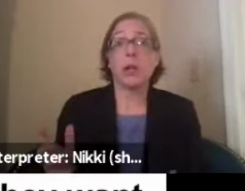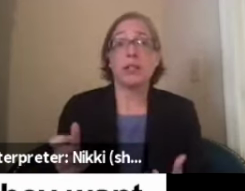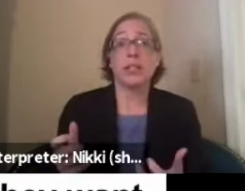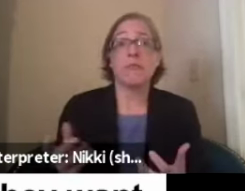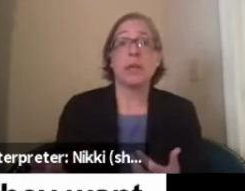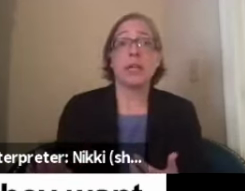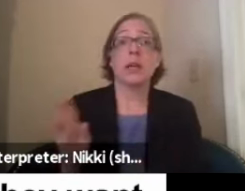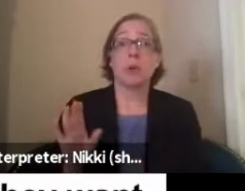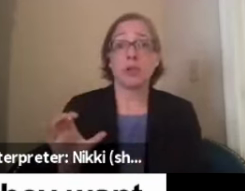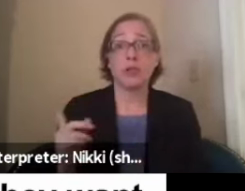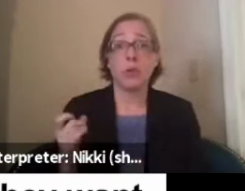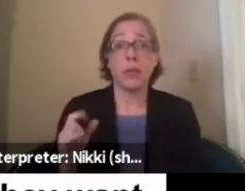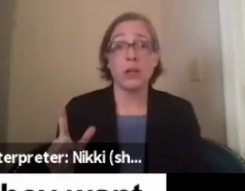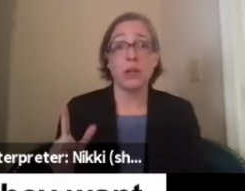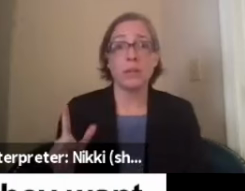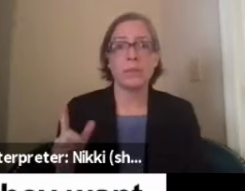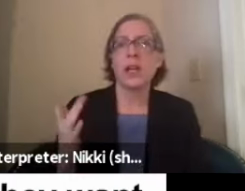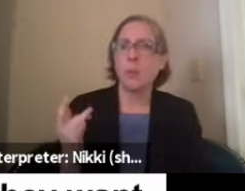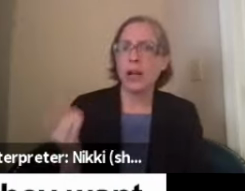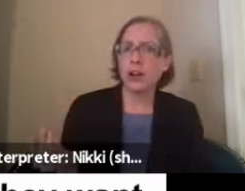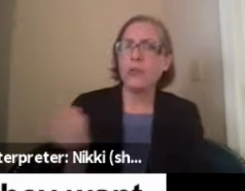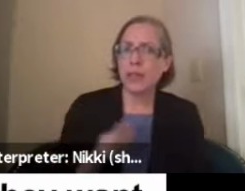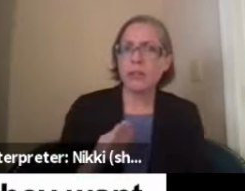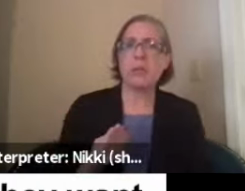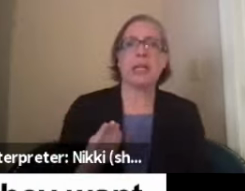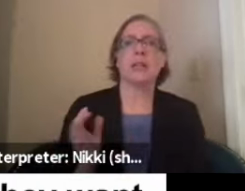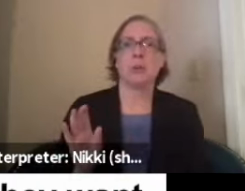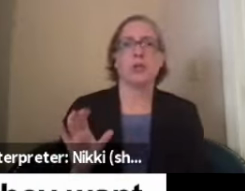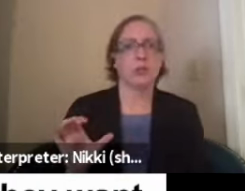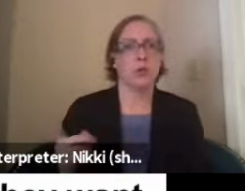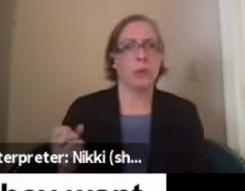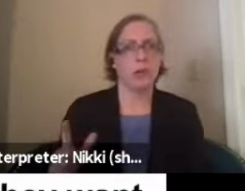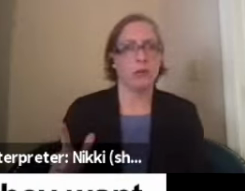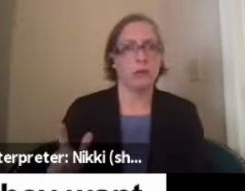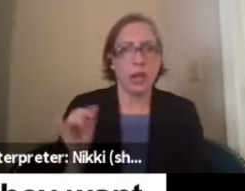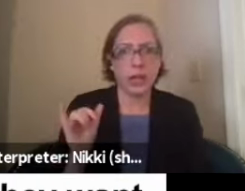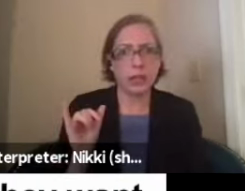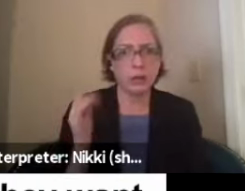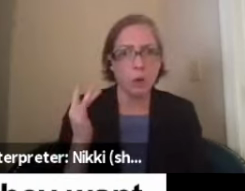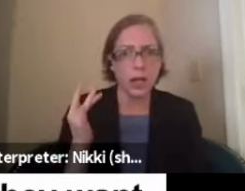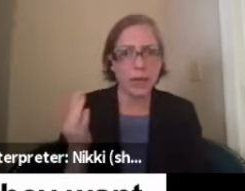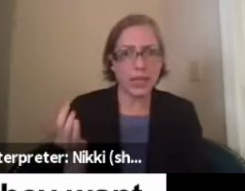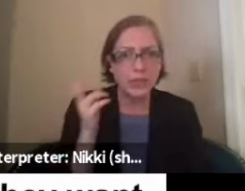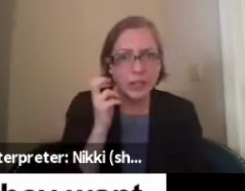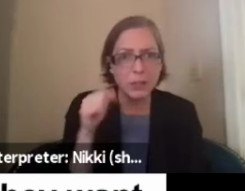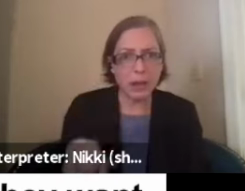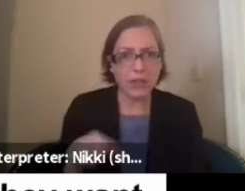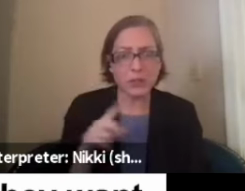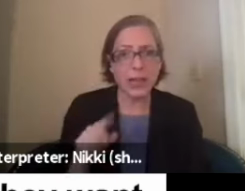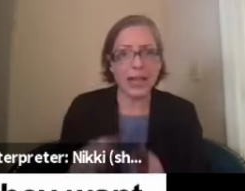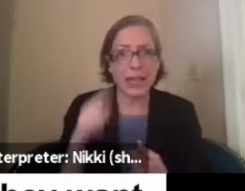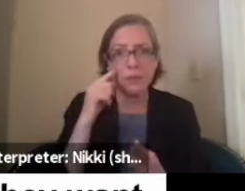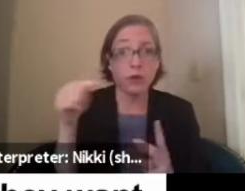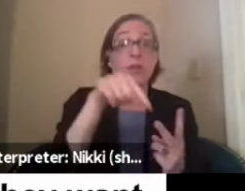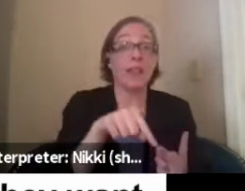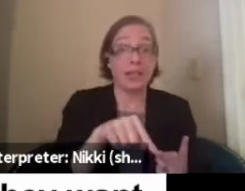she wanted to give me a birth control pill, why are you giving me birth control pill? Like, why am I even hearing about this